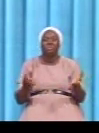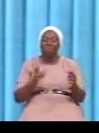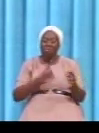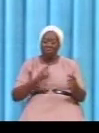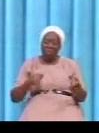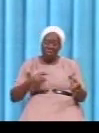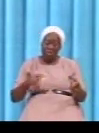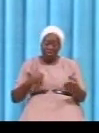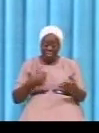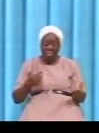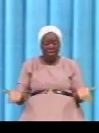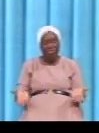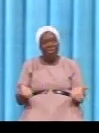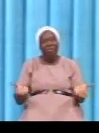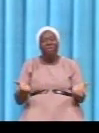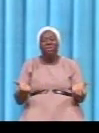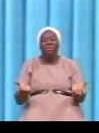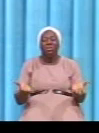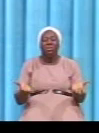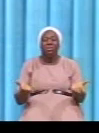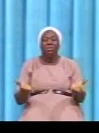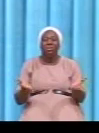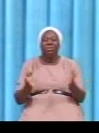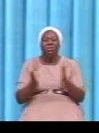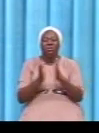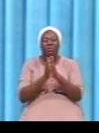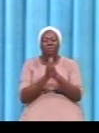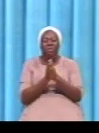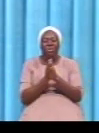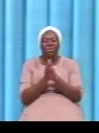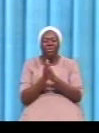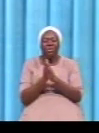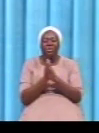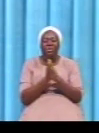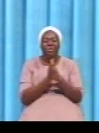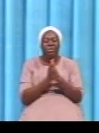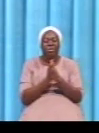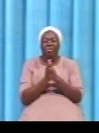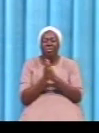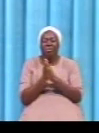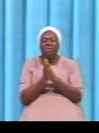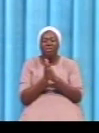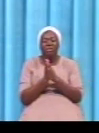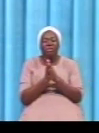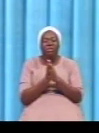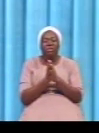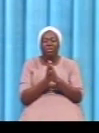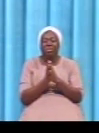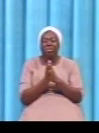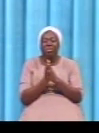Here am I. Let's call upon the name of the Lord.